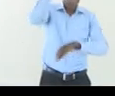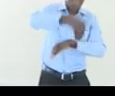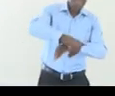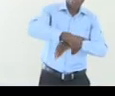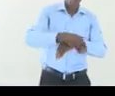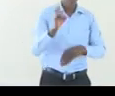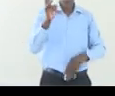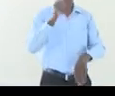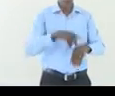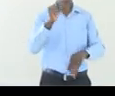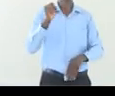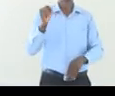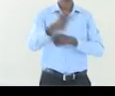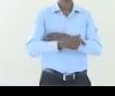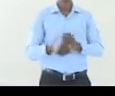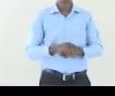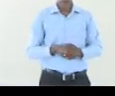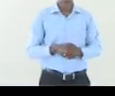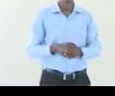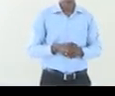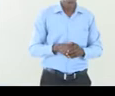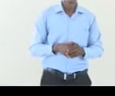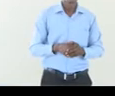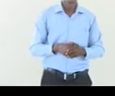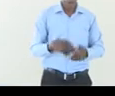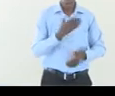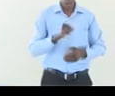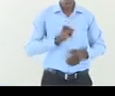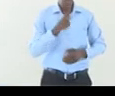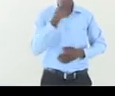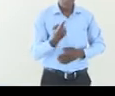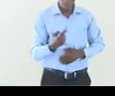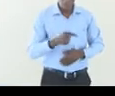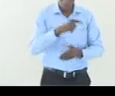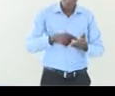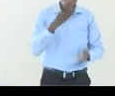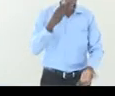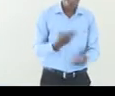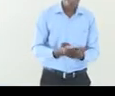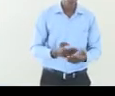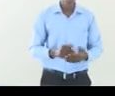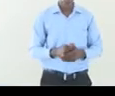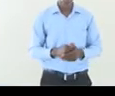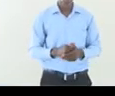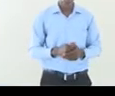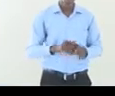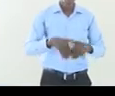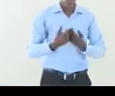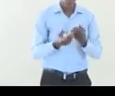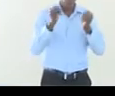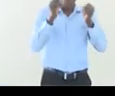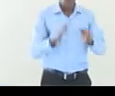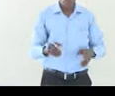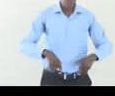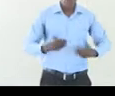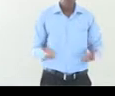again, 6 times a day. So, and I went and I said, oh, this is nice, and so on. So, oh, the wonderful compound. How many